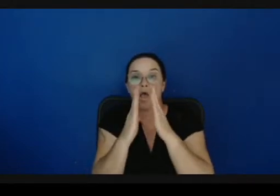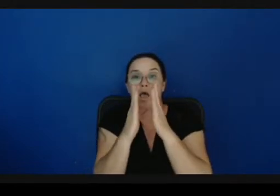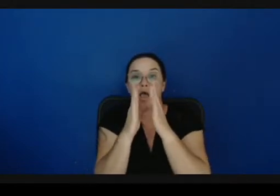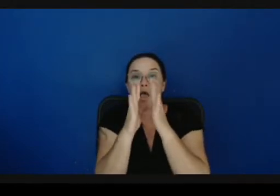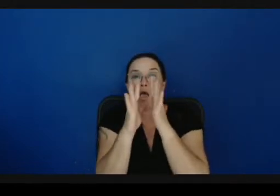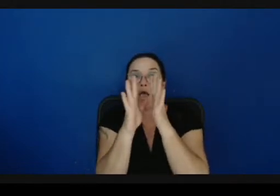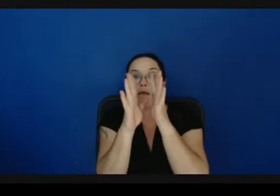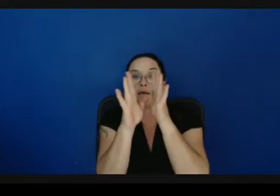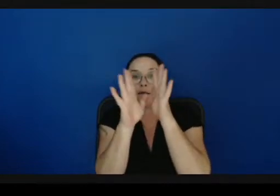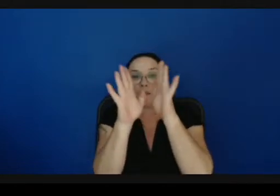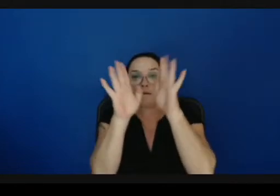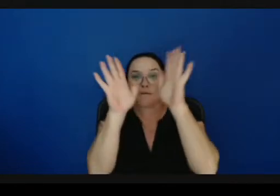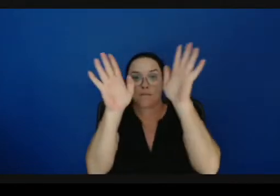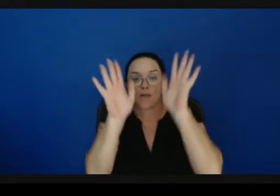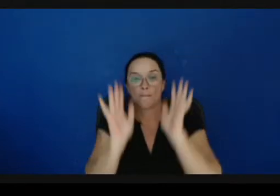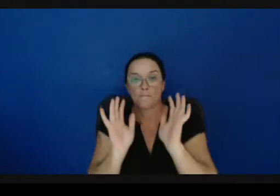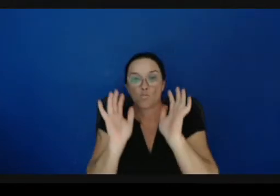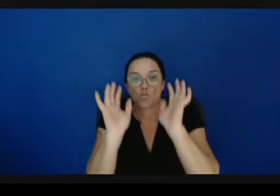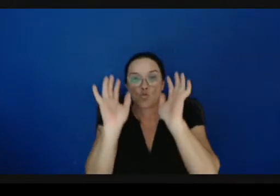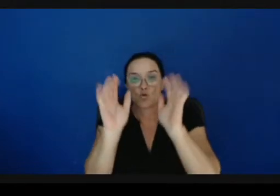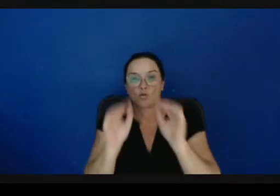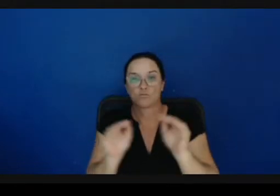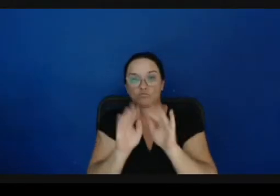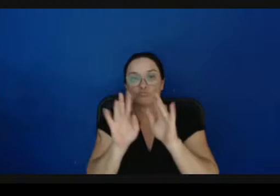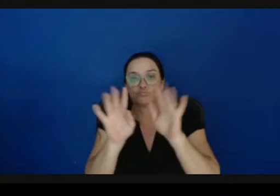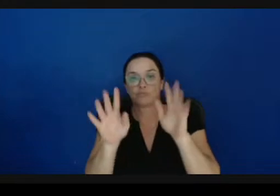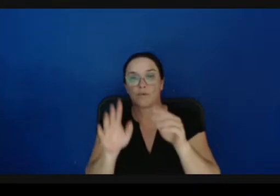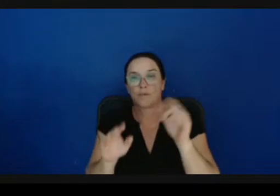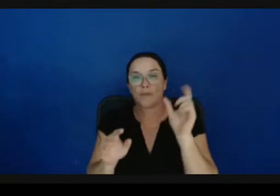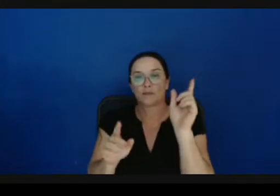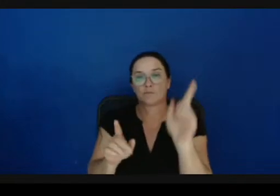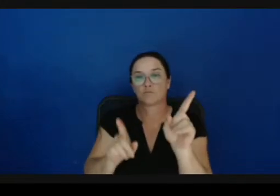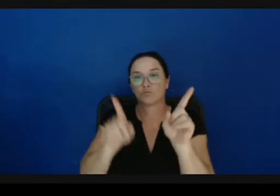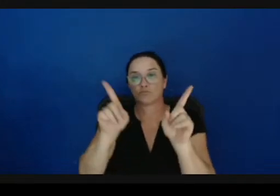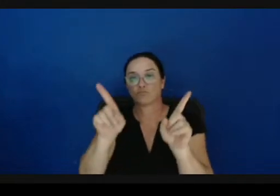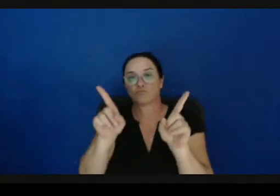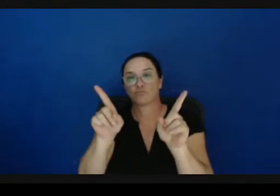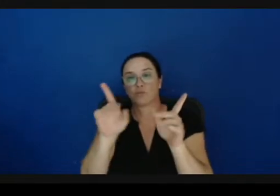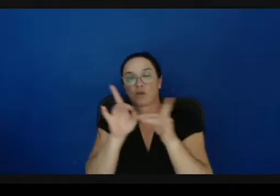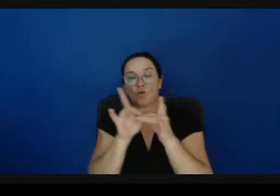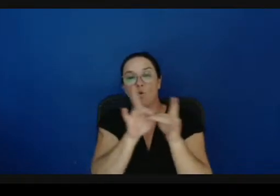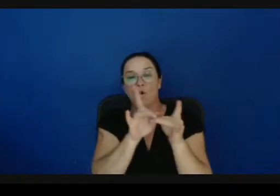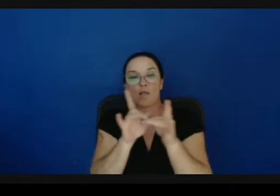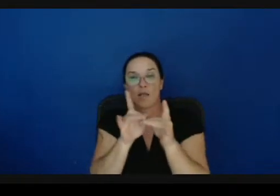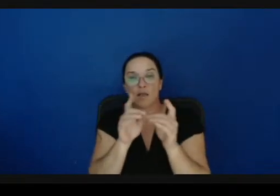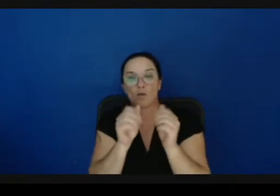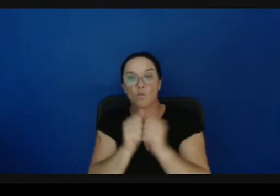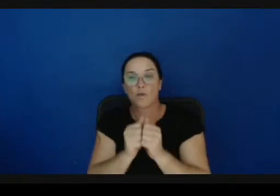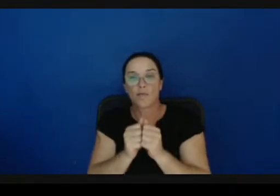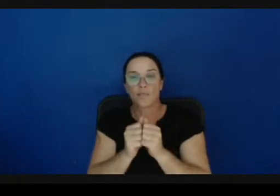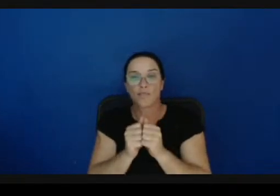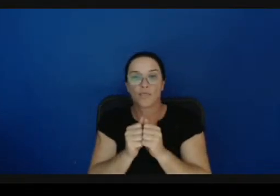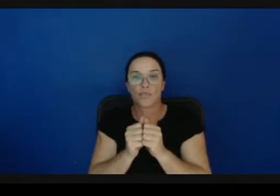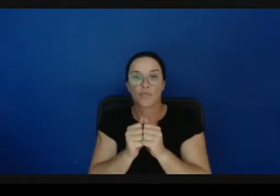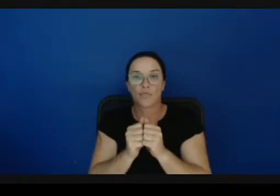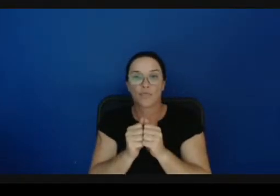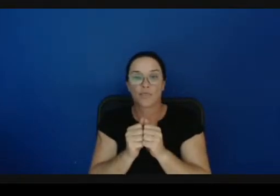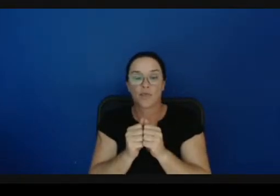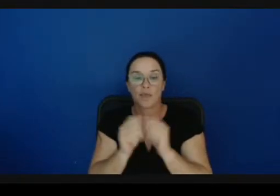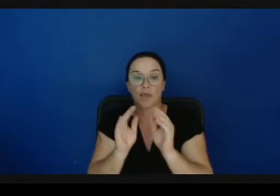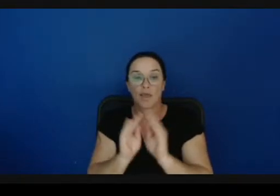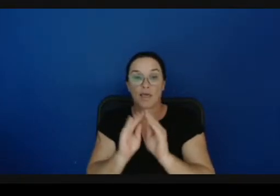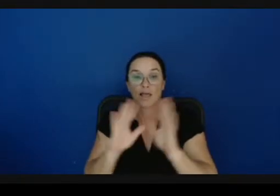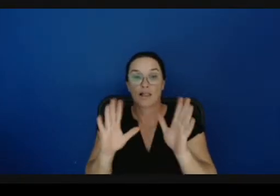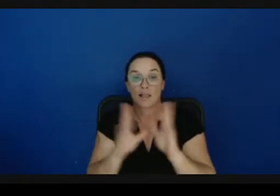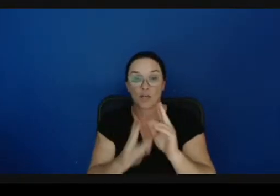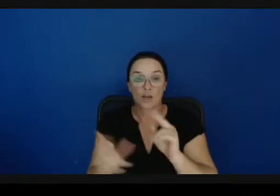up. These two fingers correlated with very clear increases